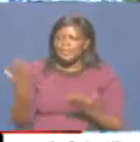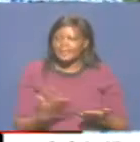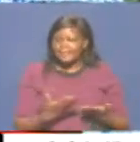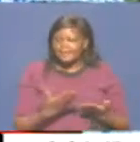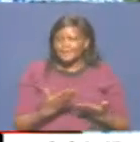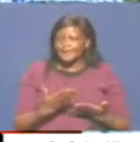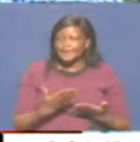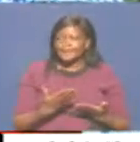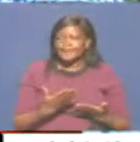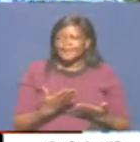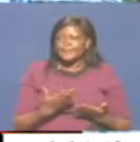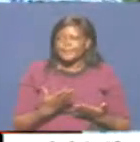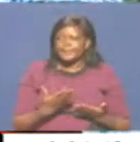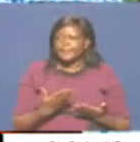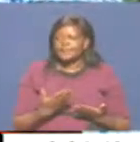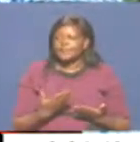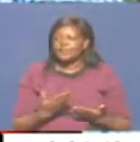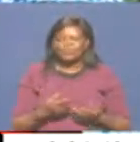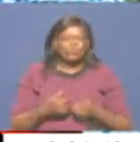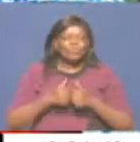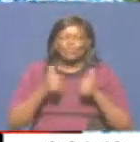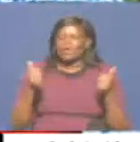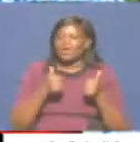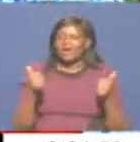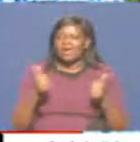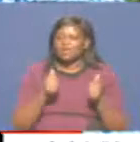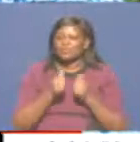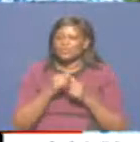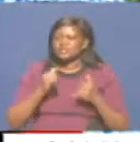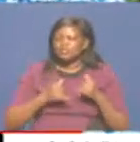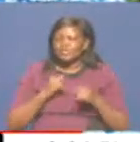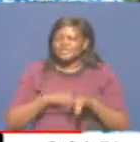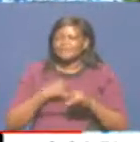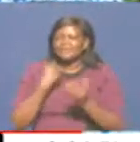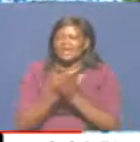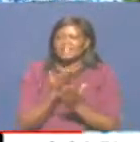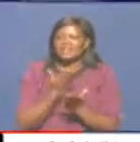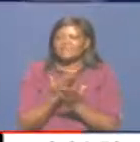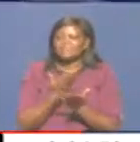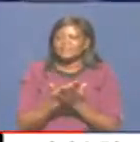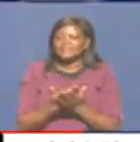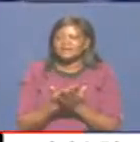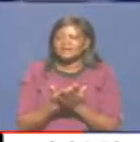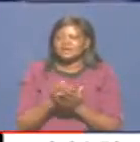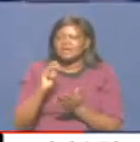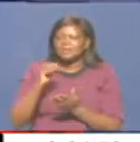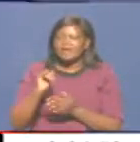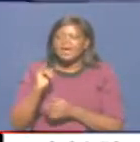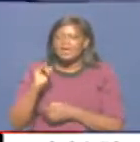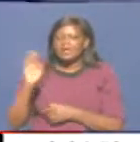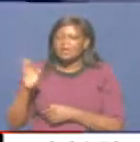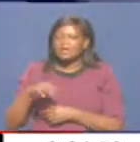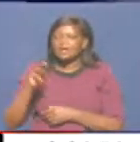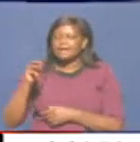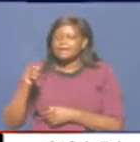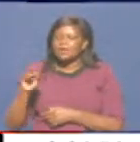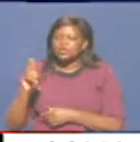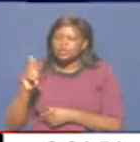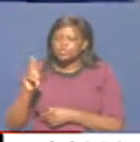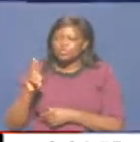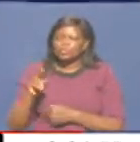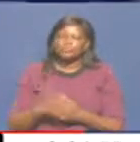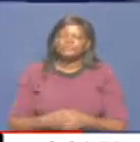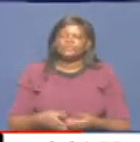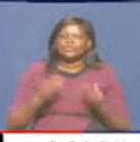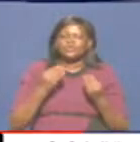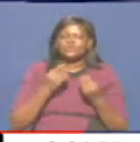Mr. Kenyatta a rousing welcome as soon as he arrives at Mai Mahiu. It was easier for Moi to pick him as